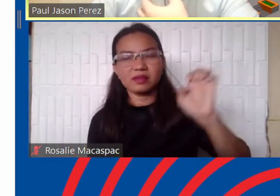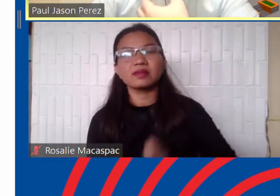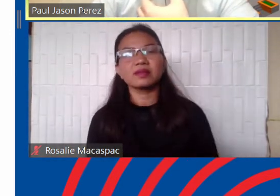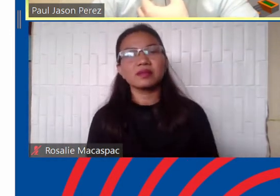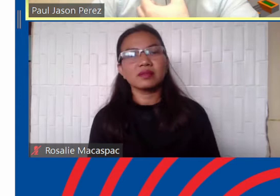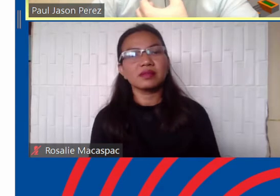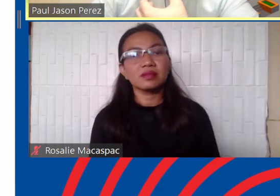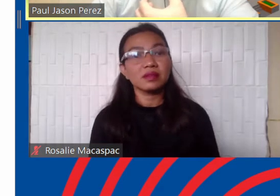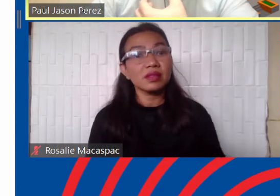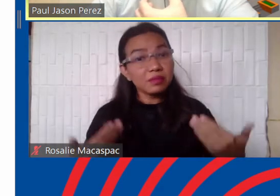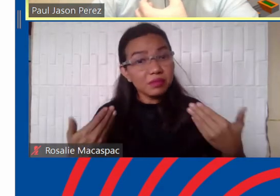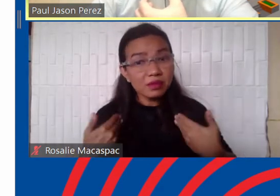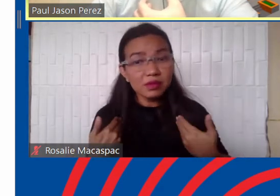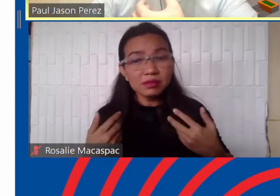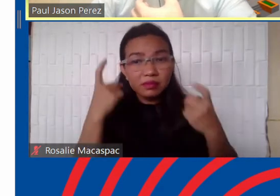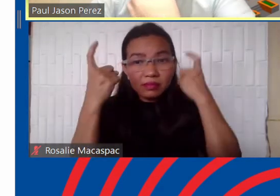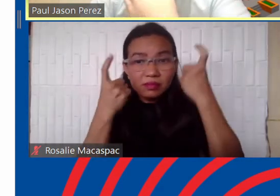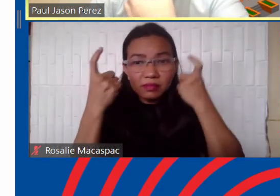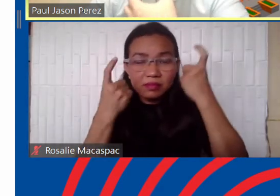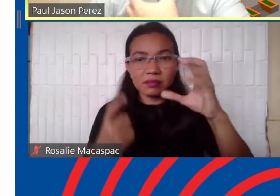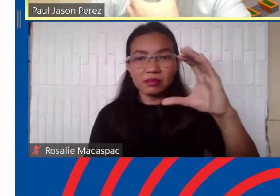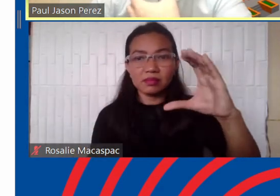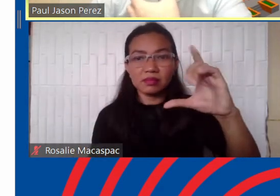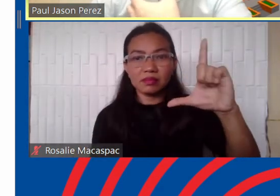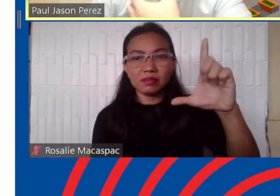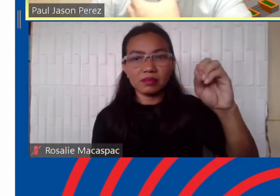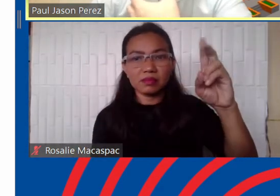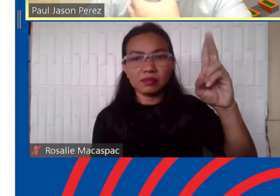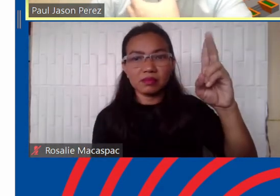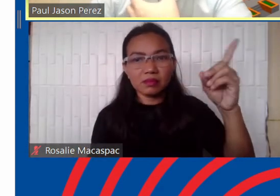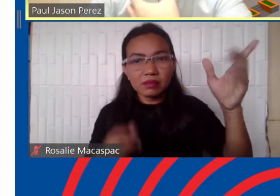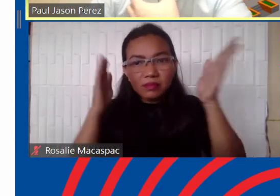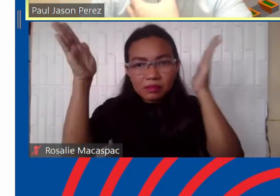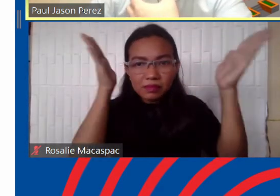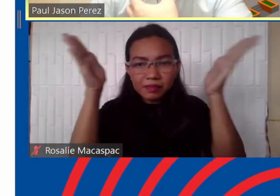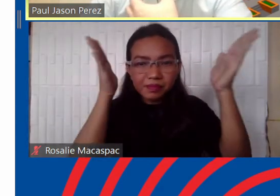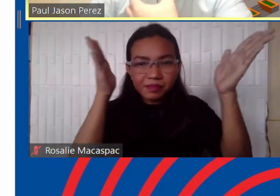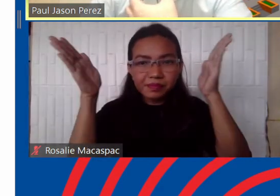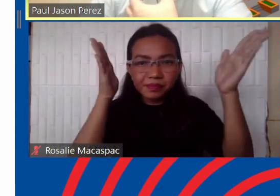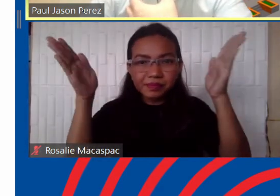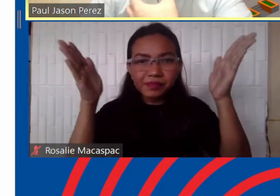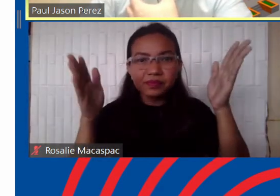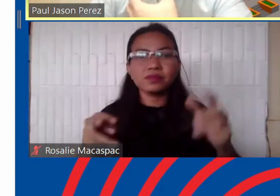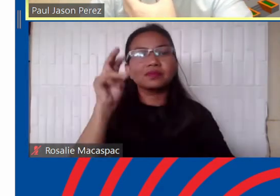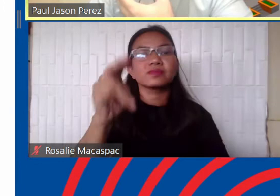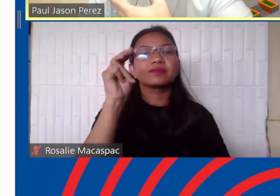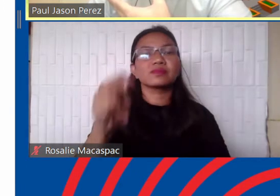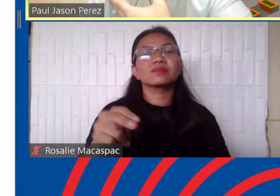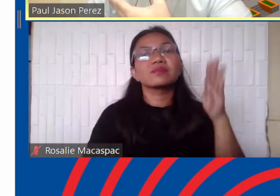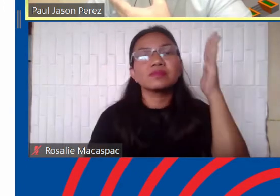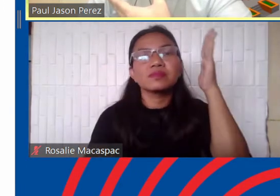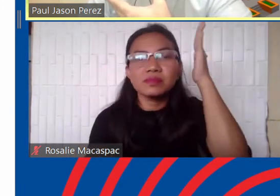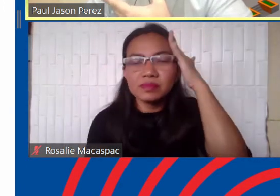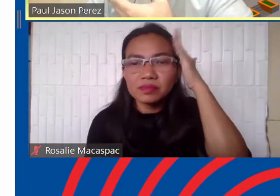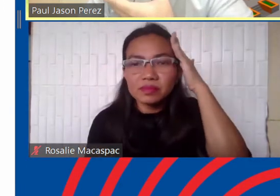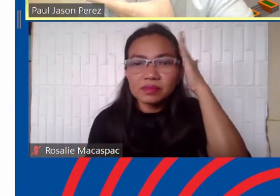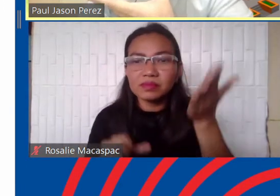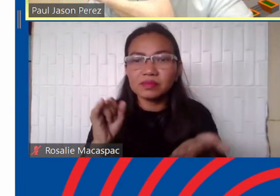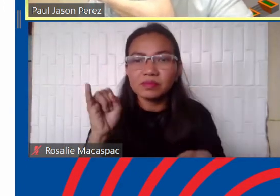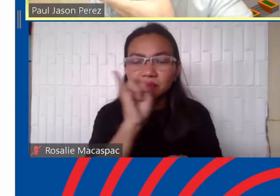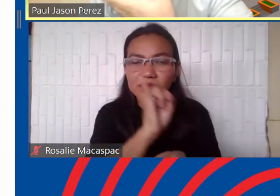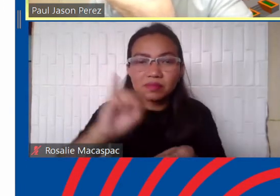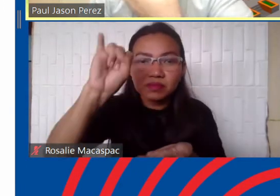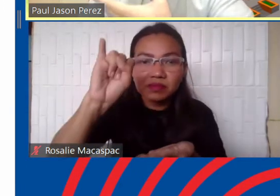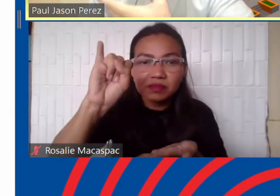And then if you're considering cloud services, no, you need to know if your institution have